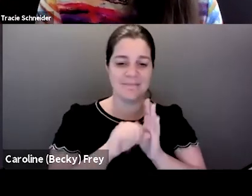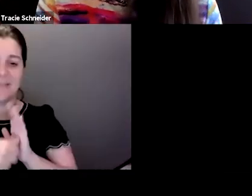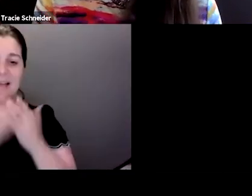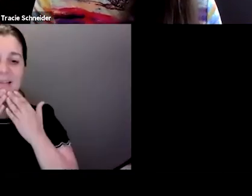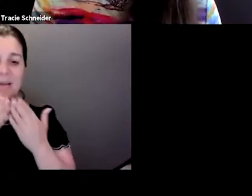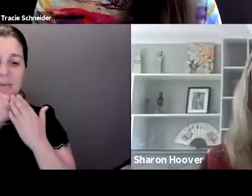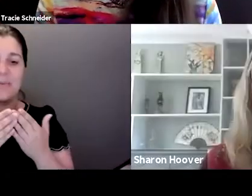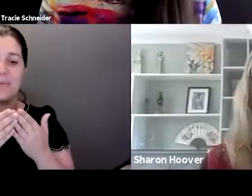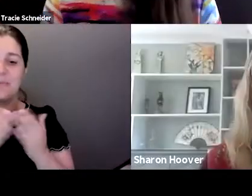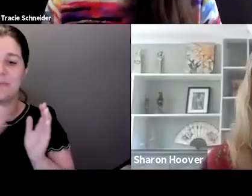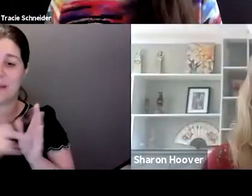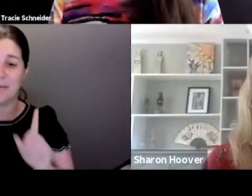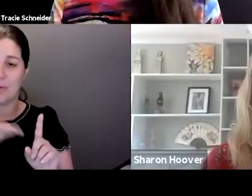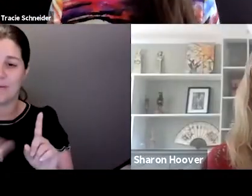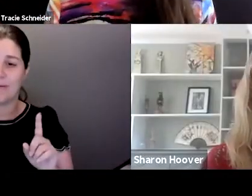this.